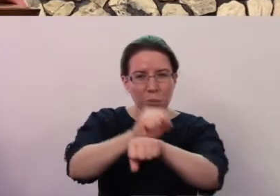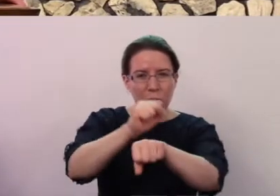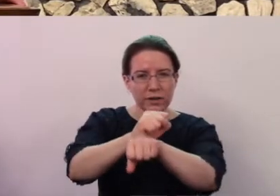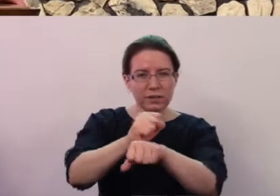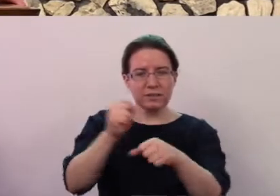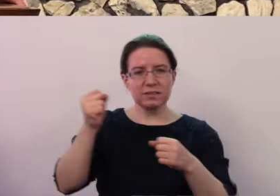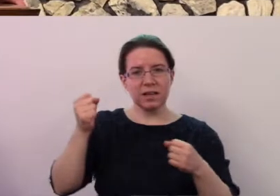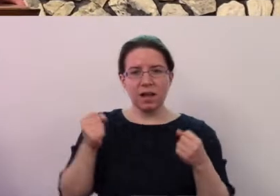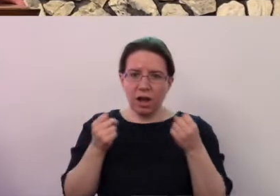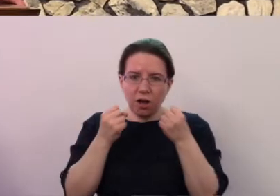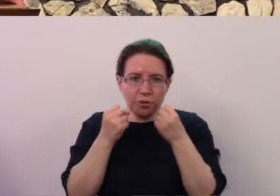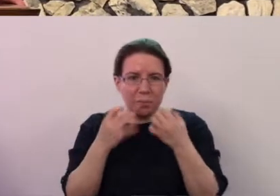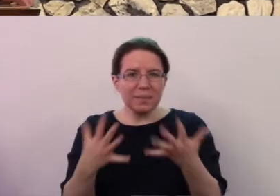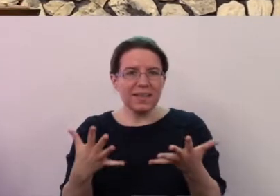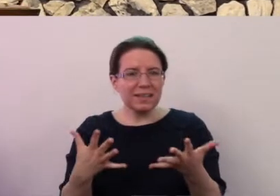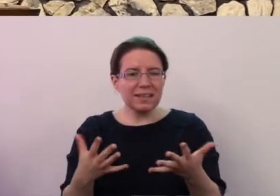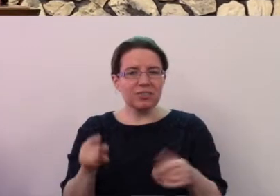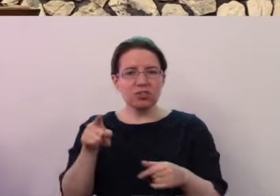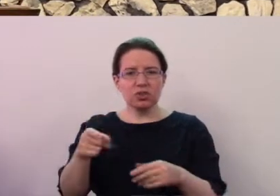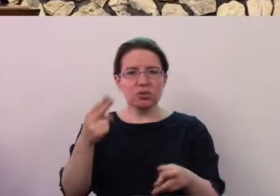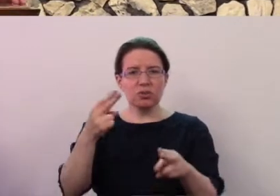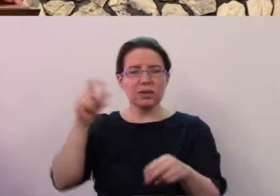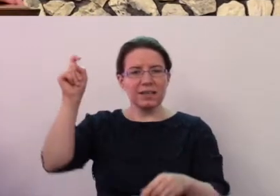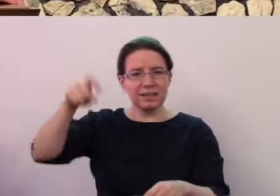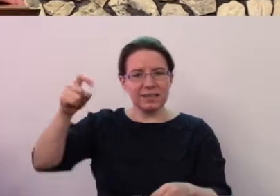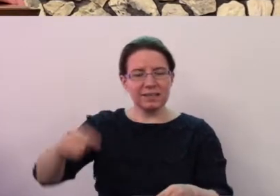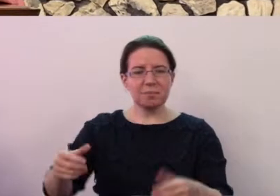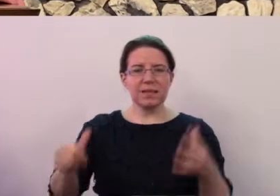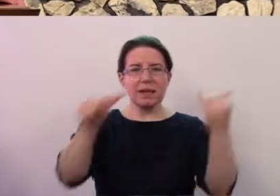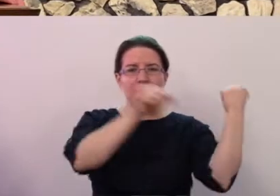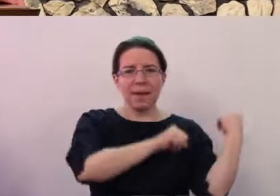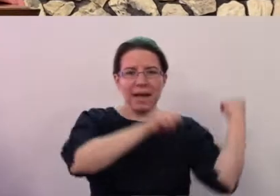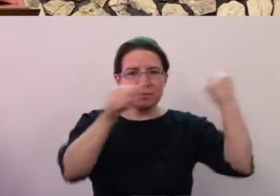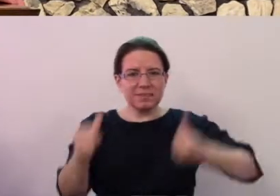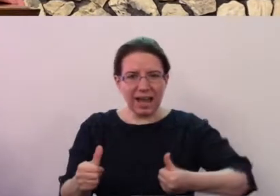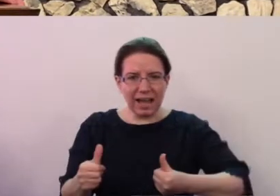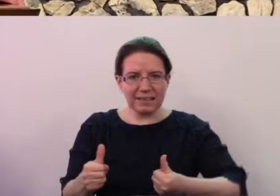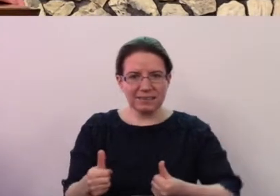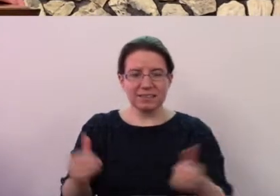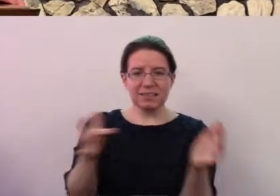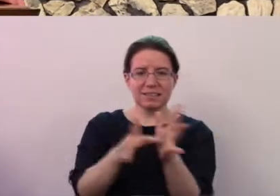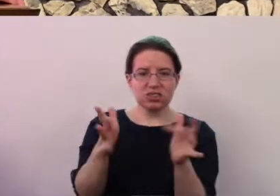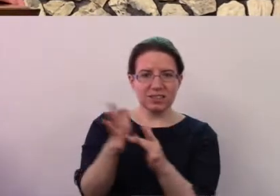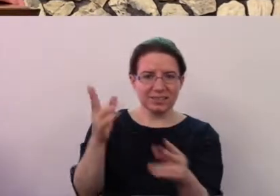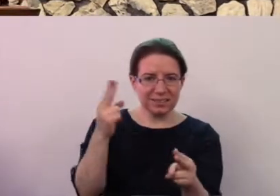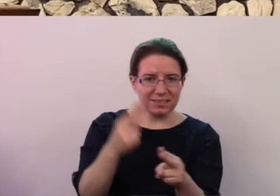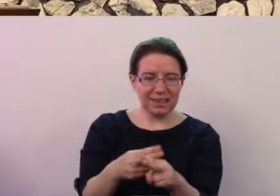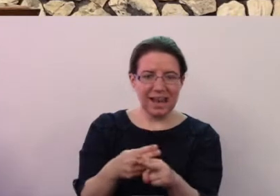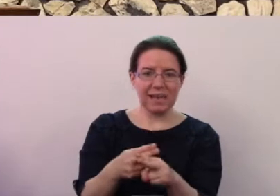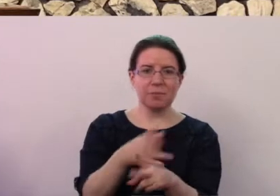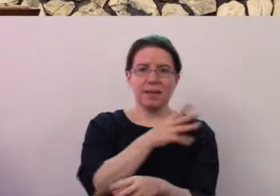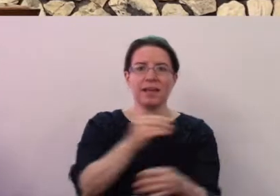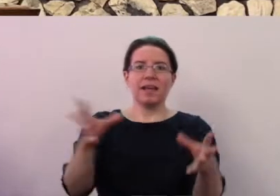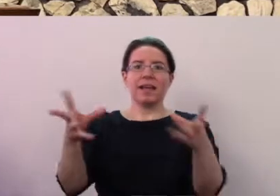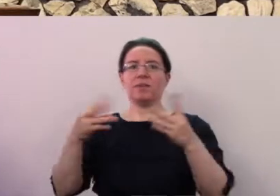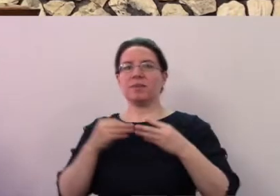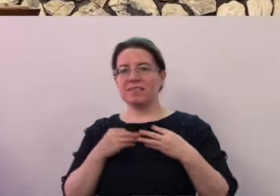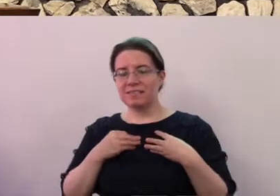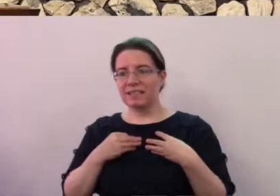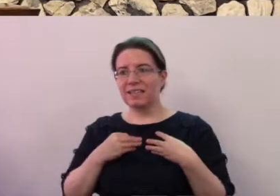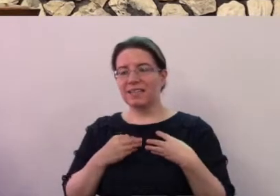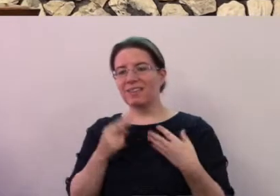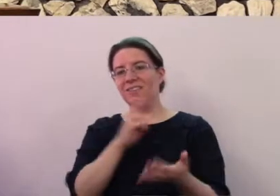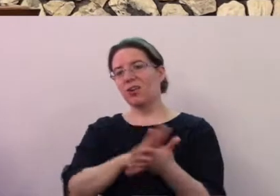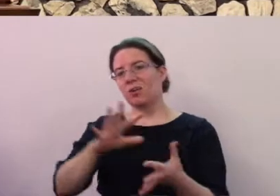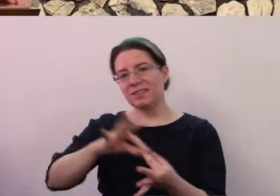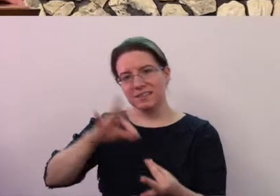do some works of obedience. You must be baptized in His name and receive the gift of the Holy. You've got to have the Holy Ghost to